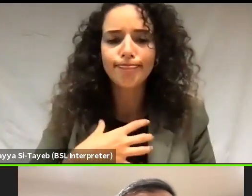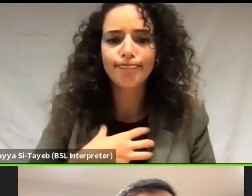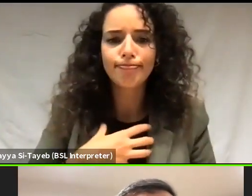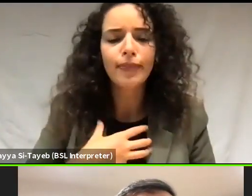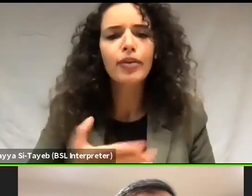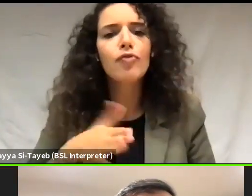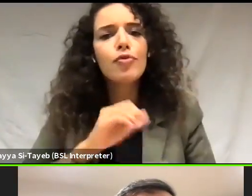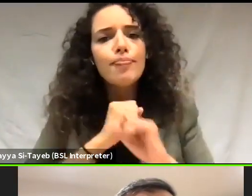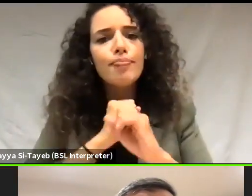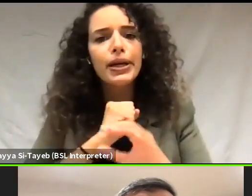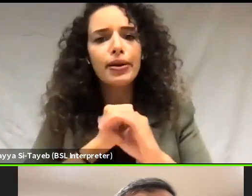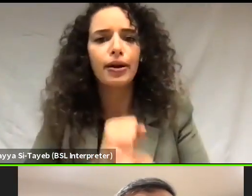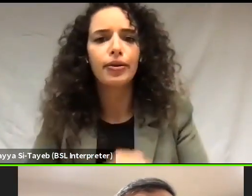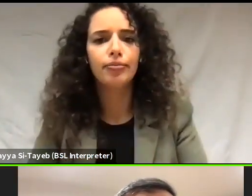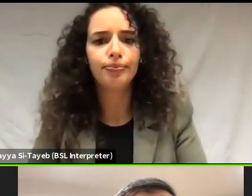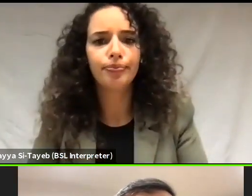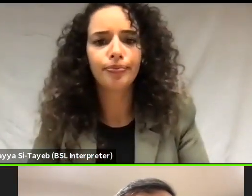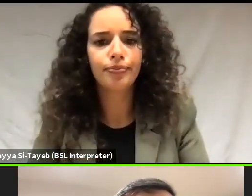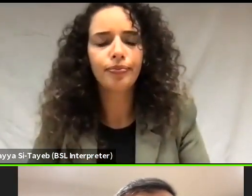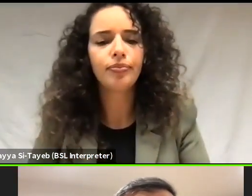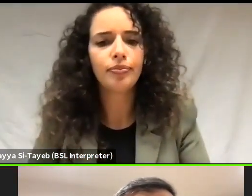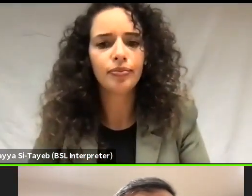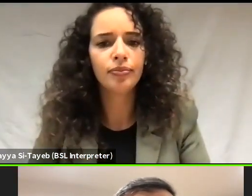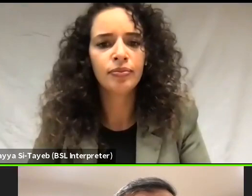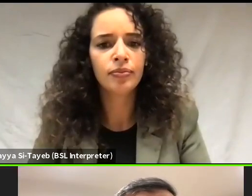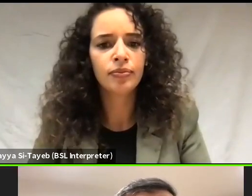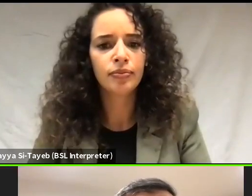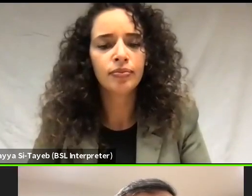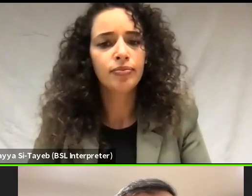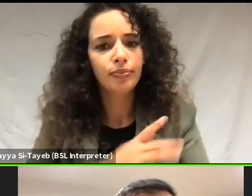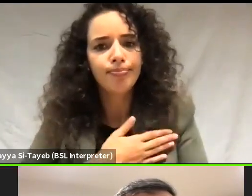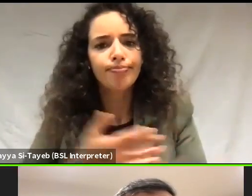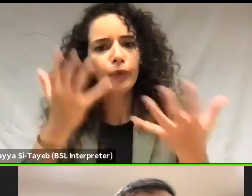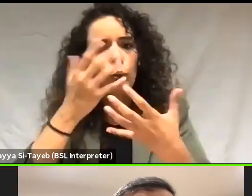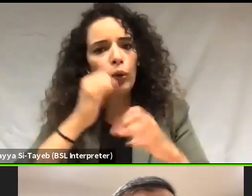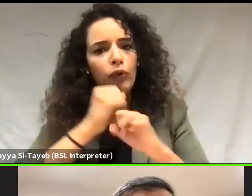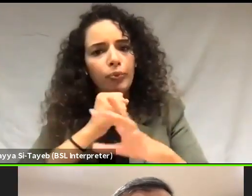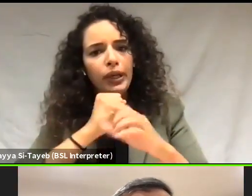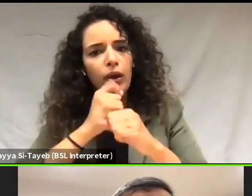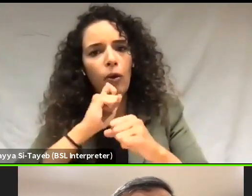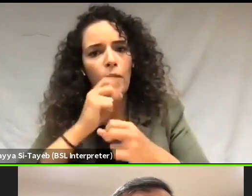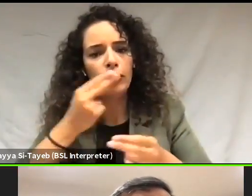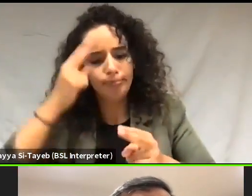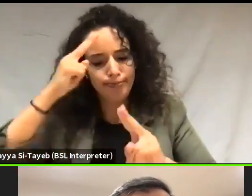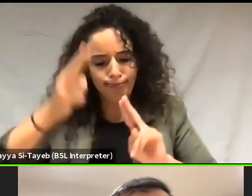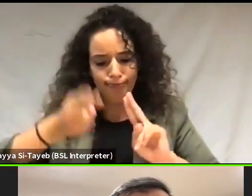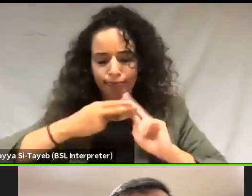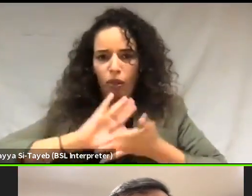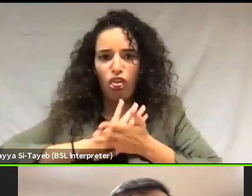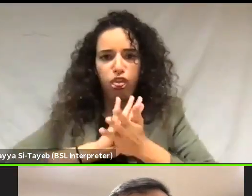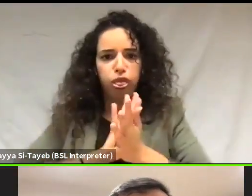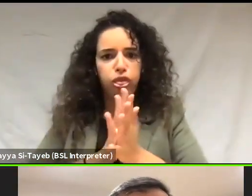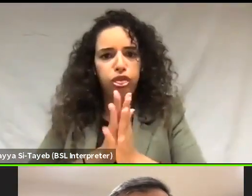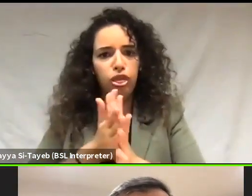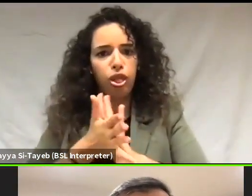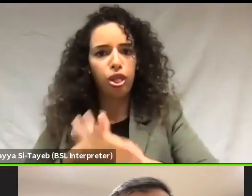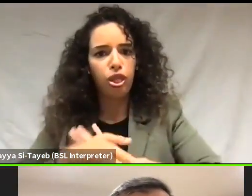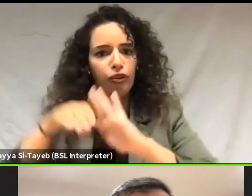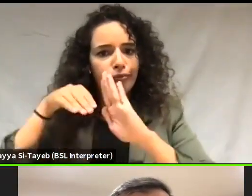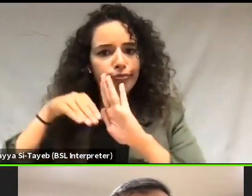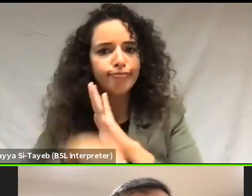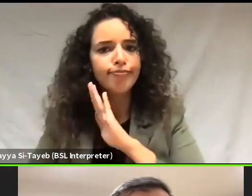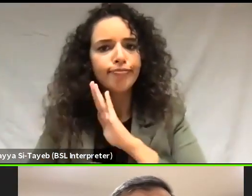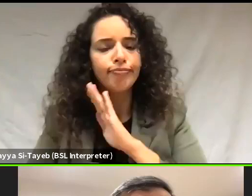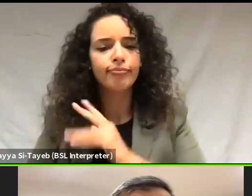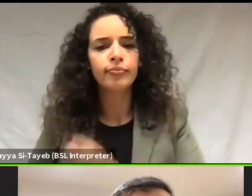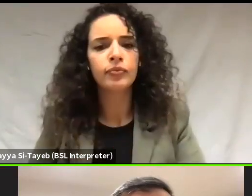media to attack them and destroy their career. And also the same things